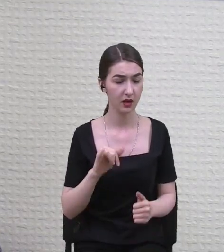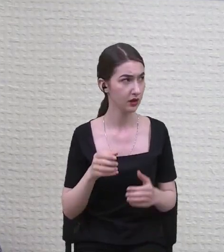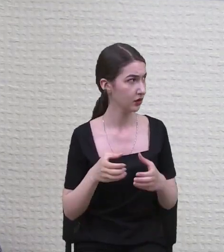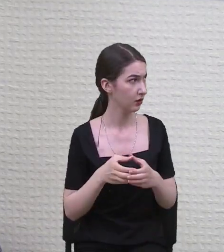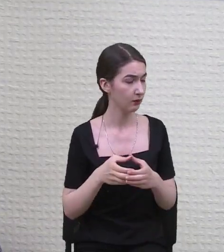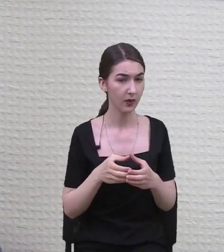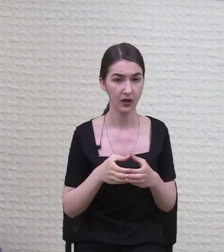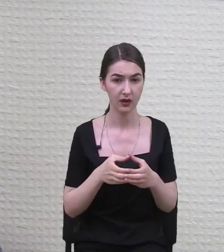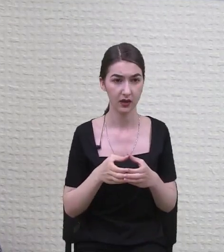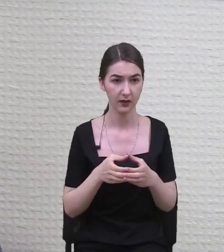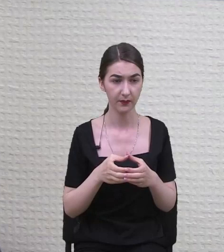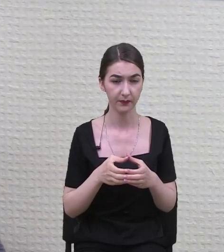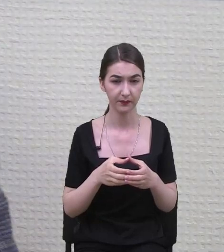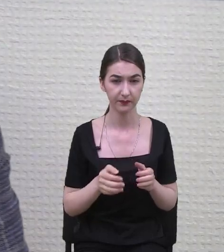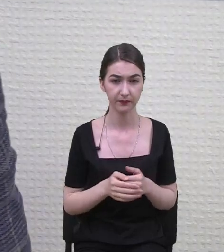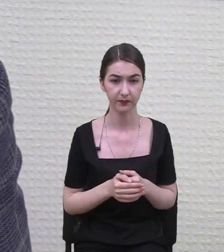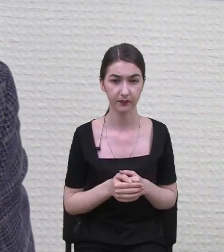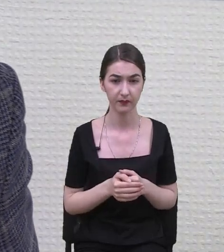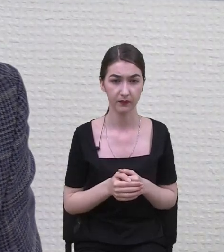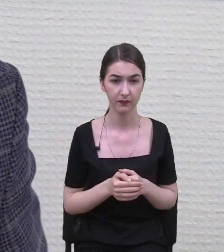represent the company Medicine International.